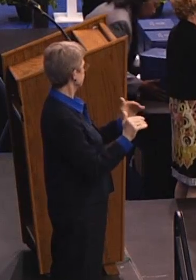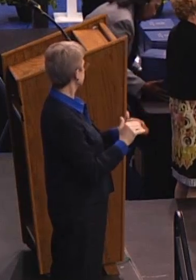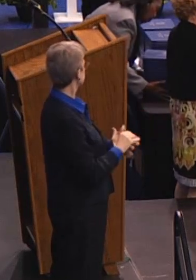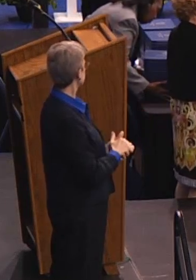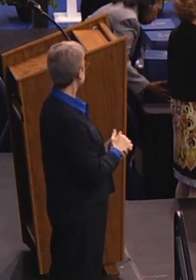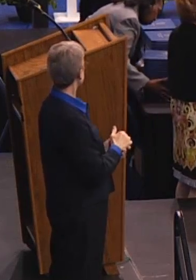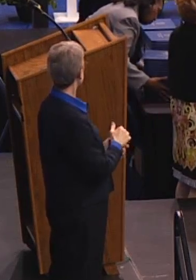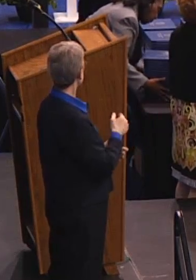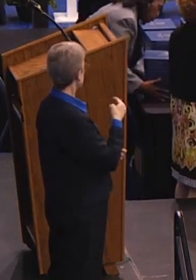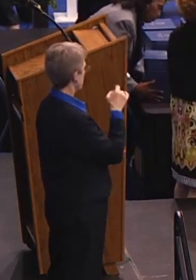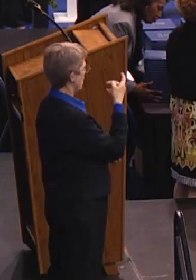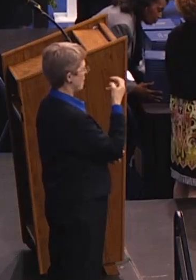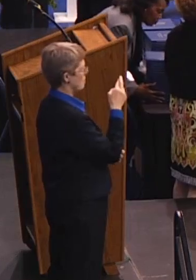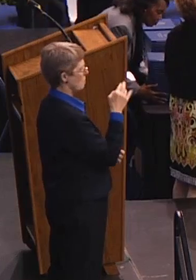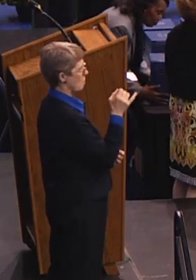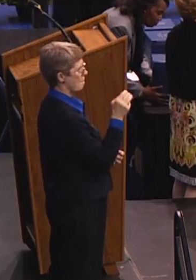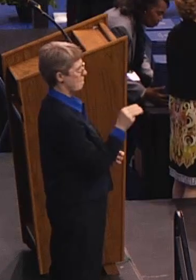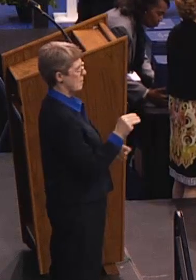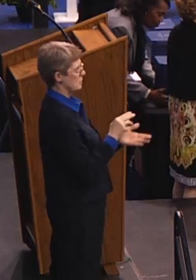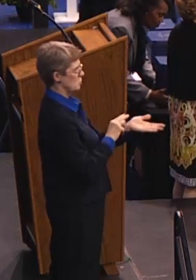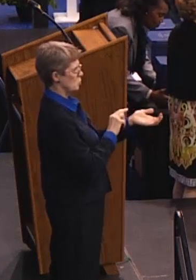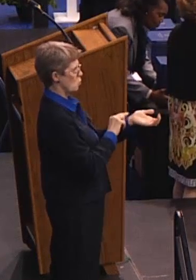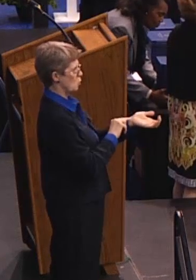Heather Michelle Ames, nursing.